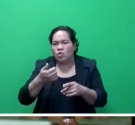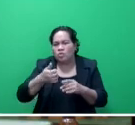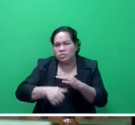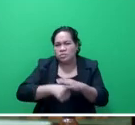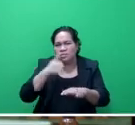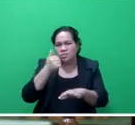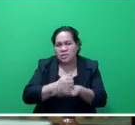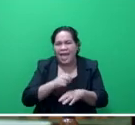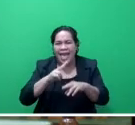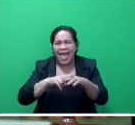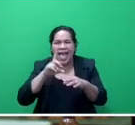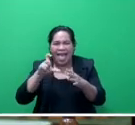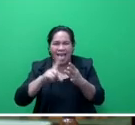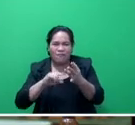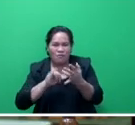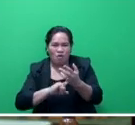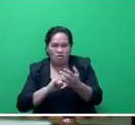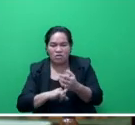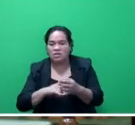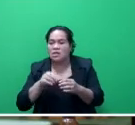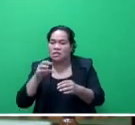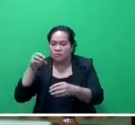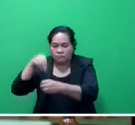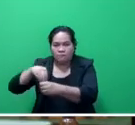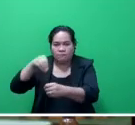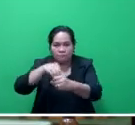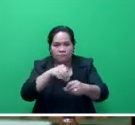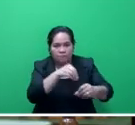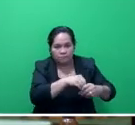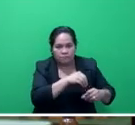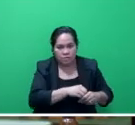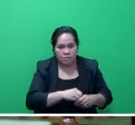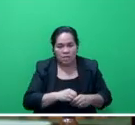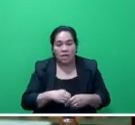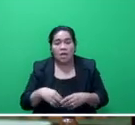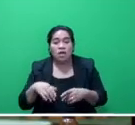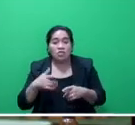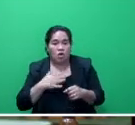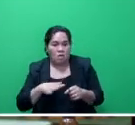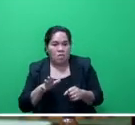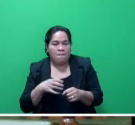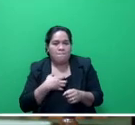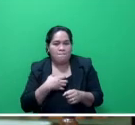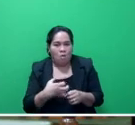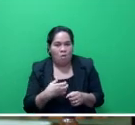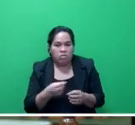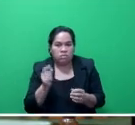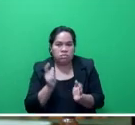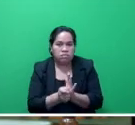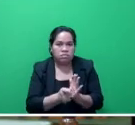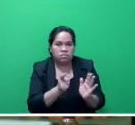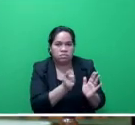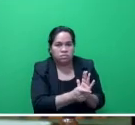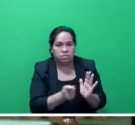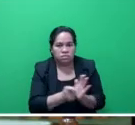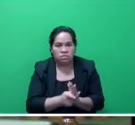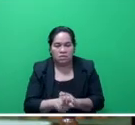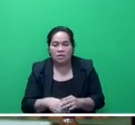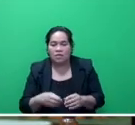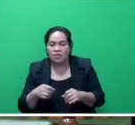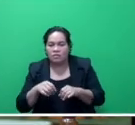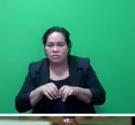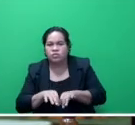and agencies. All ministries and departments will now be able to provide more convenient payment solutions to its clients, who are the citizens of this